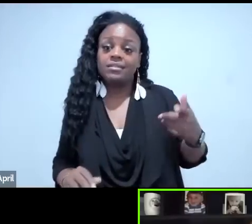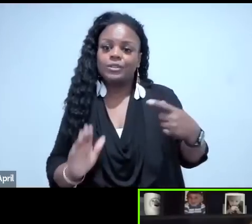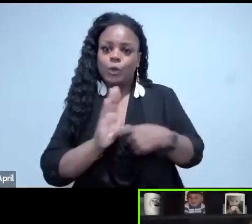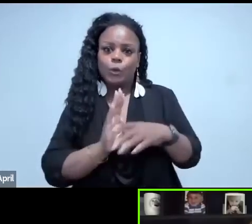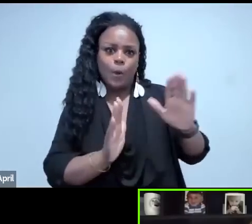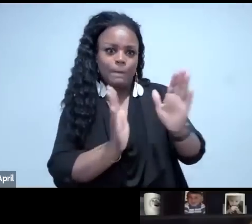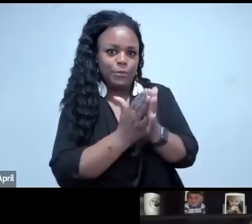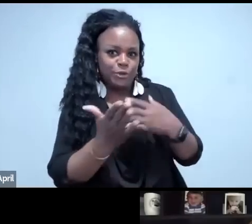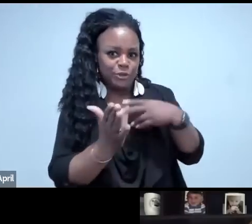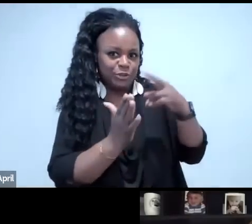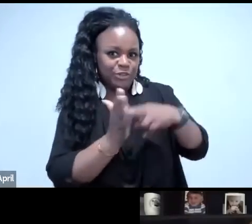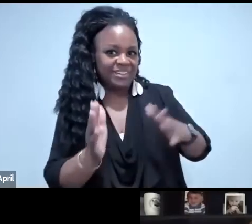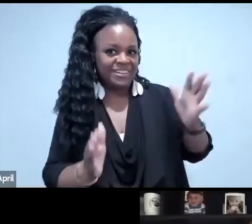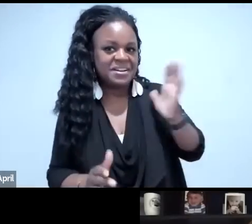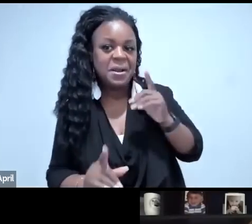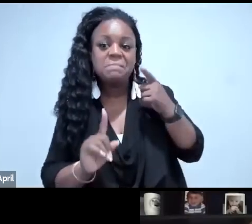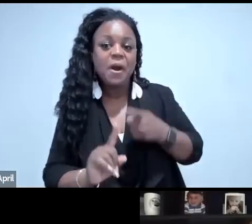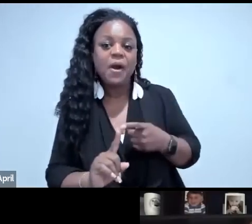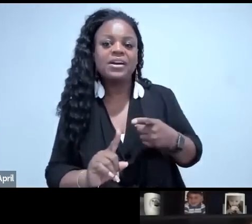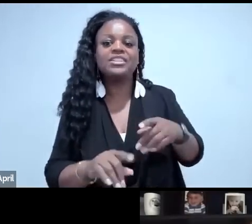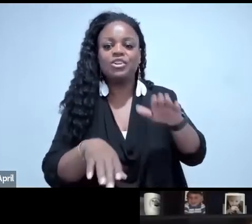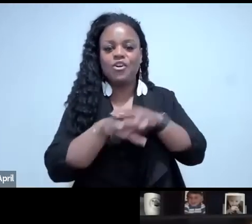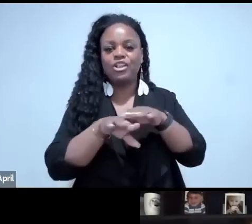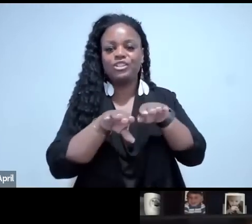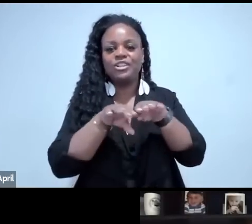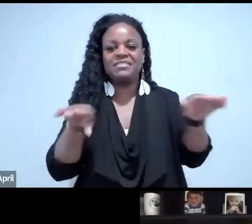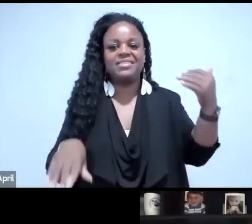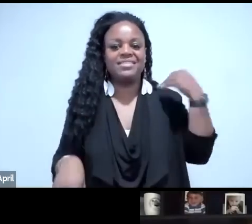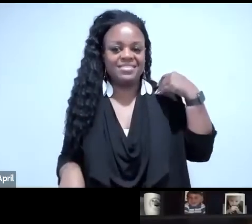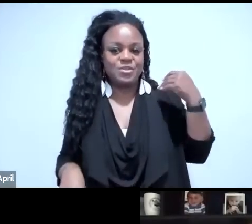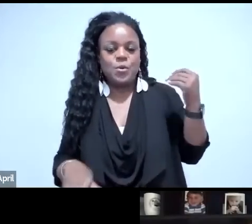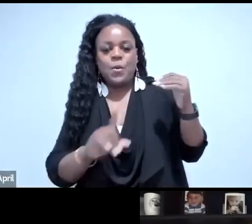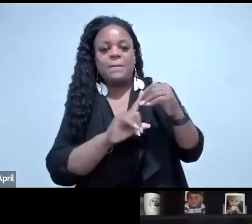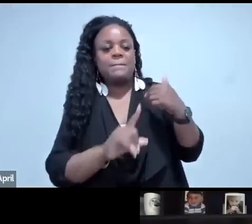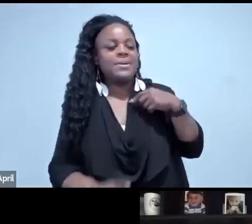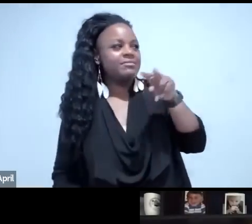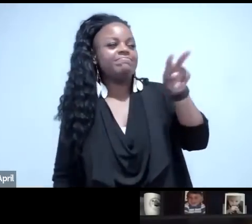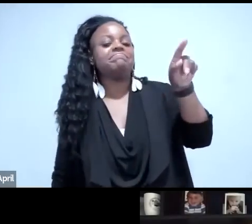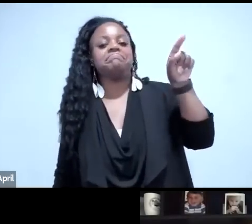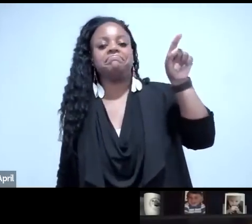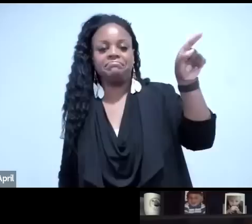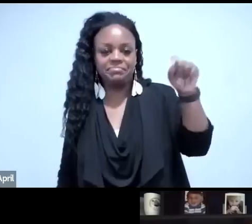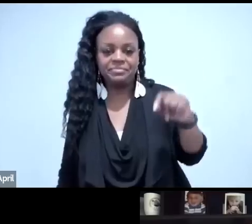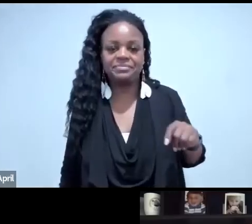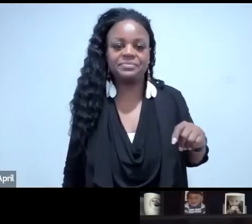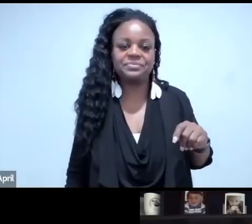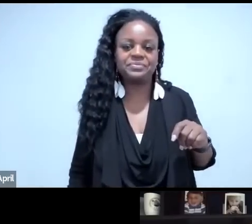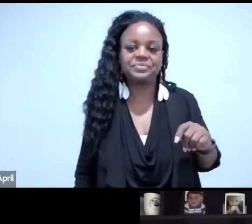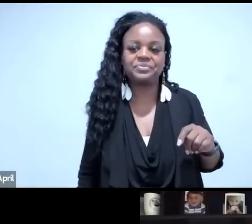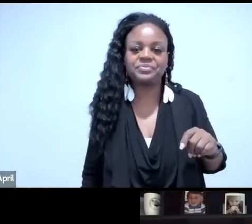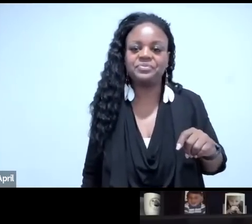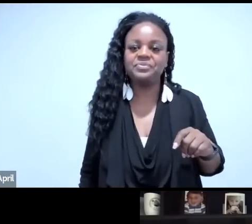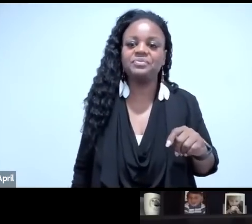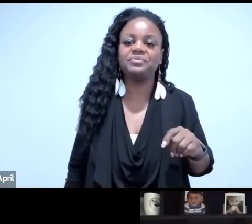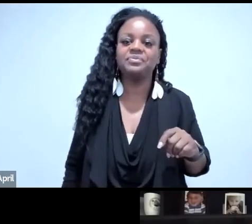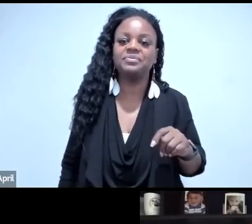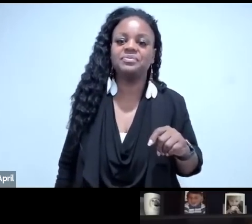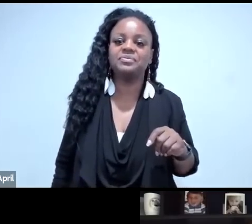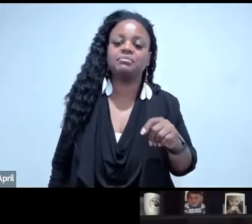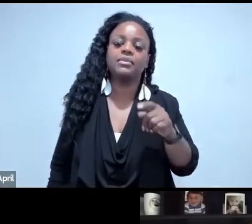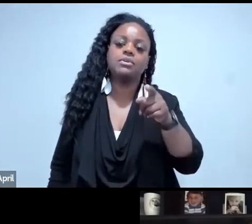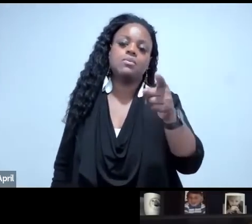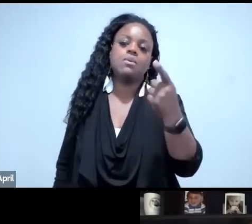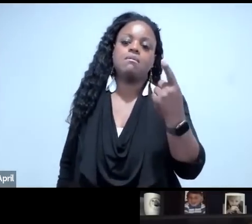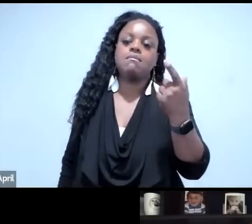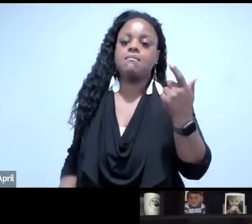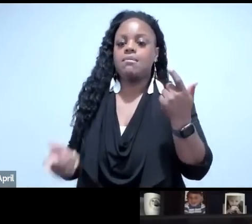So you are in the middle of one of the biggest unionization drives in the nation right now, trying to organize 22,000 flight attendants